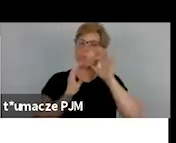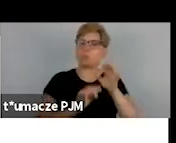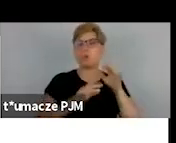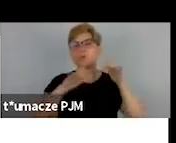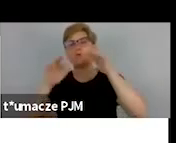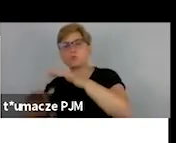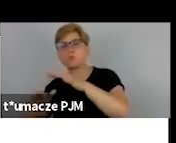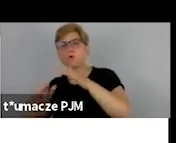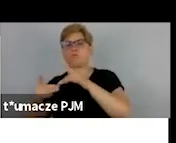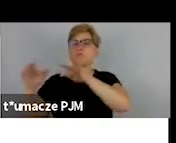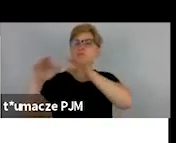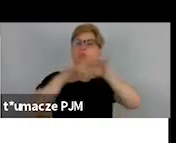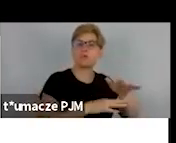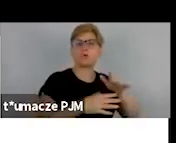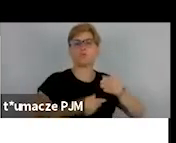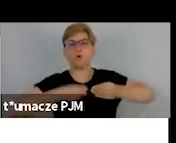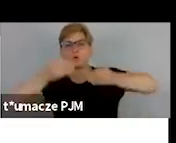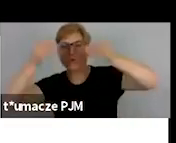slide.